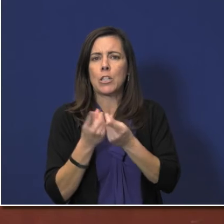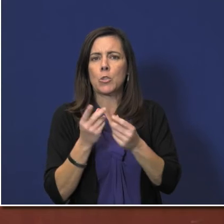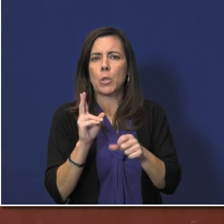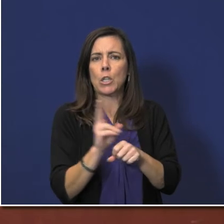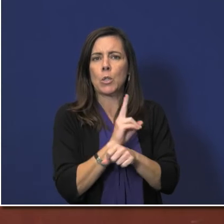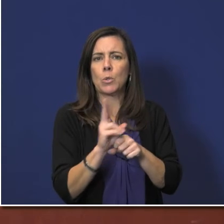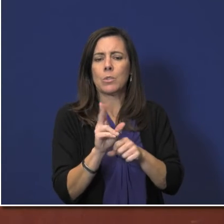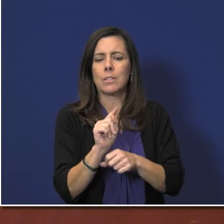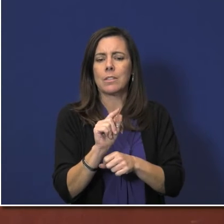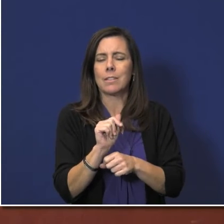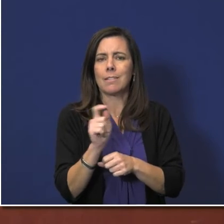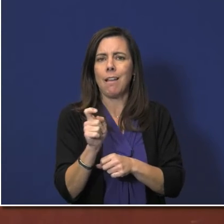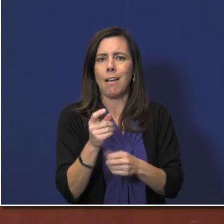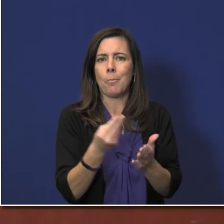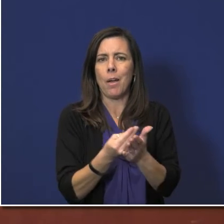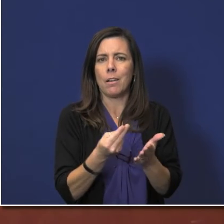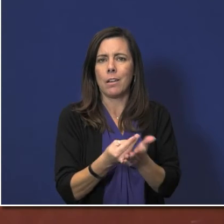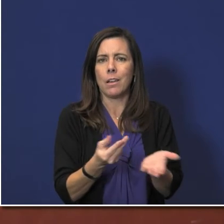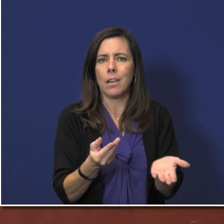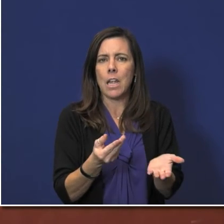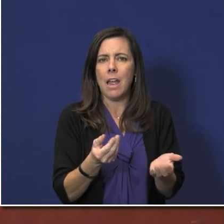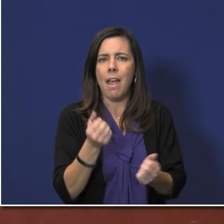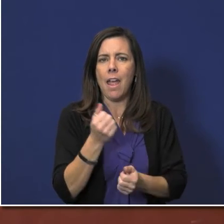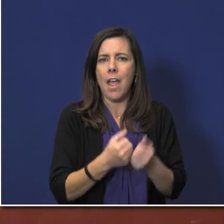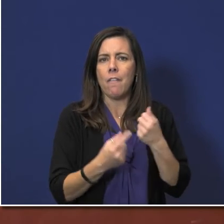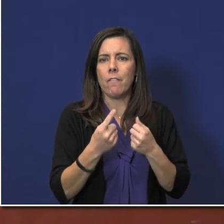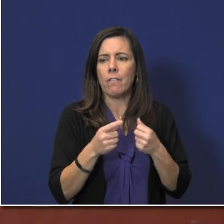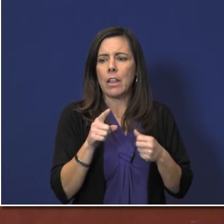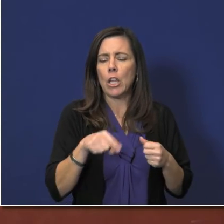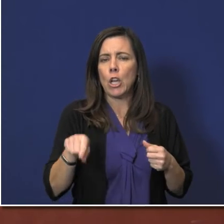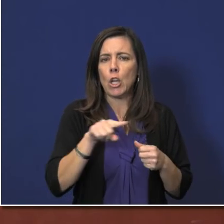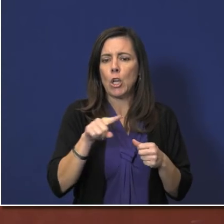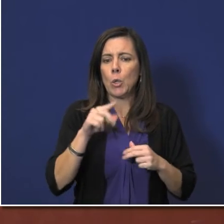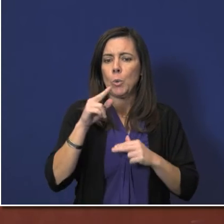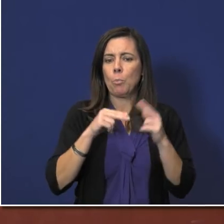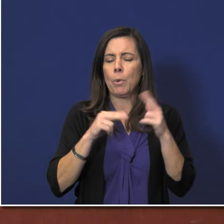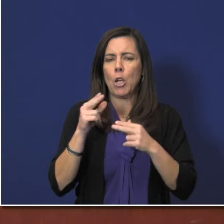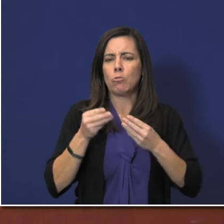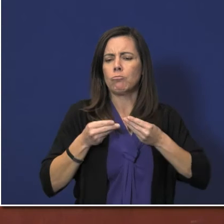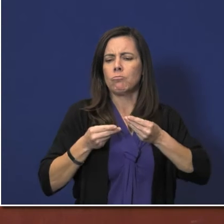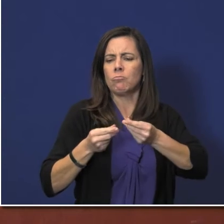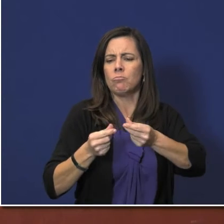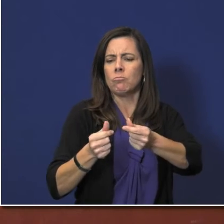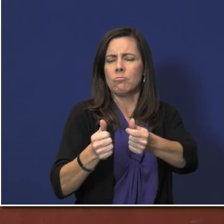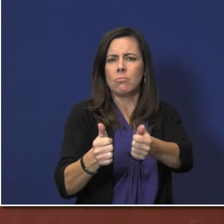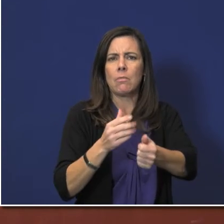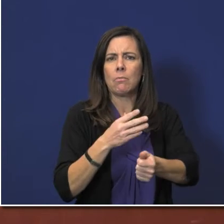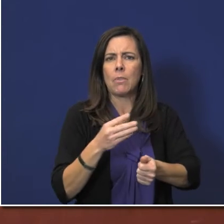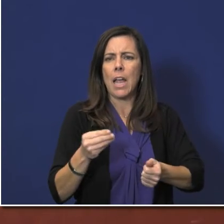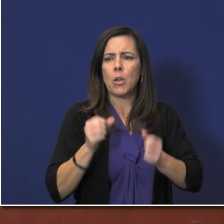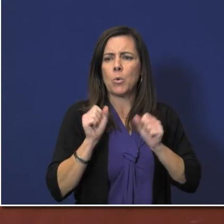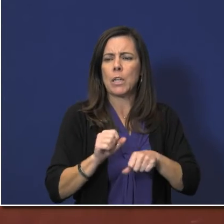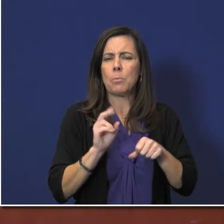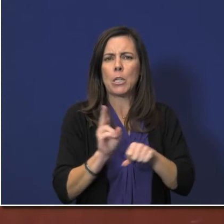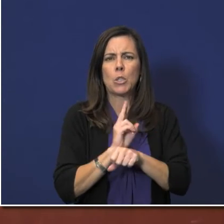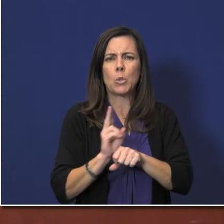because everything that y'all do is so efficient, and it's just amazing. So I'm really grateful